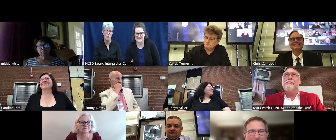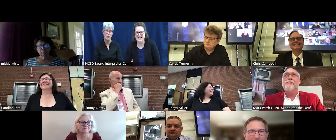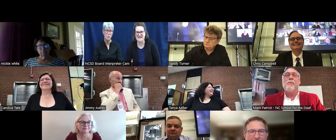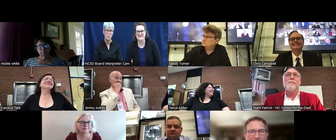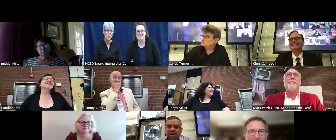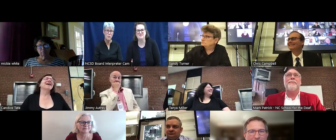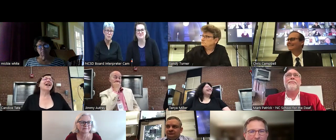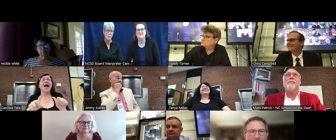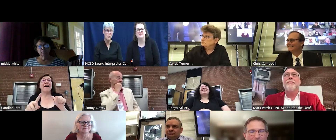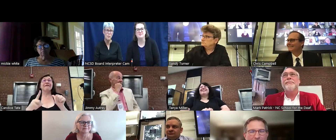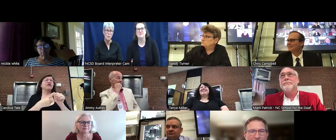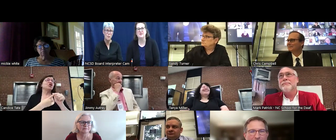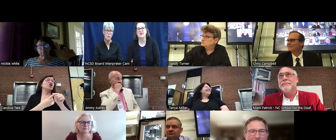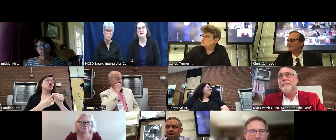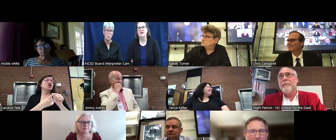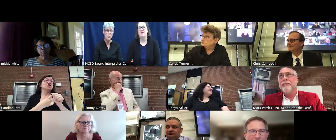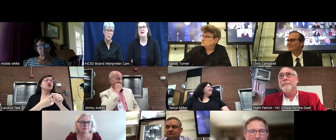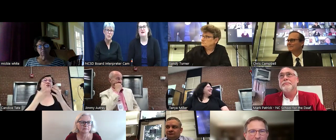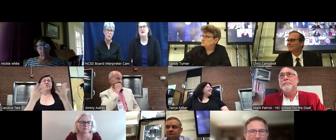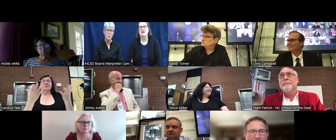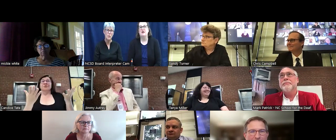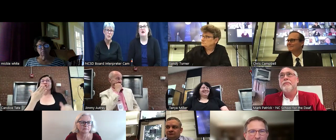This is Candace.